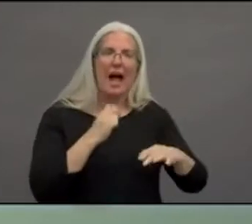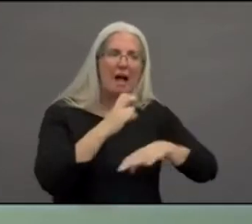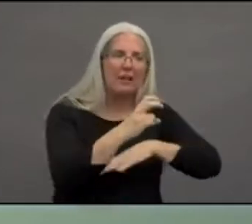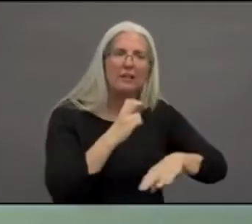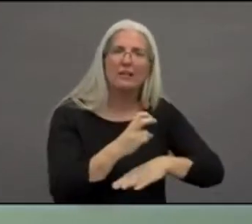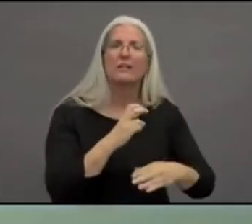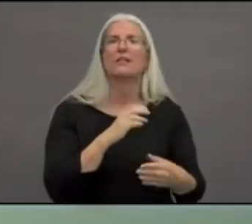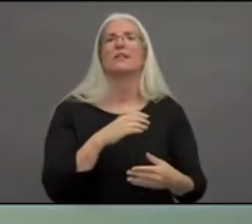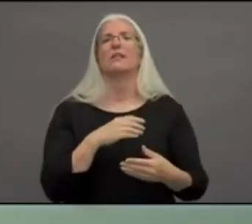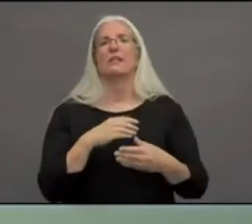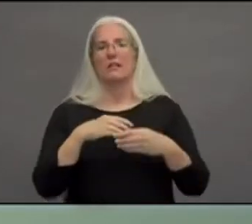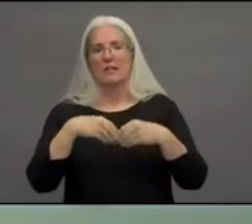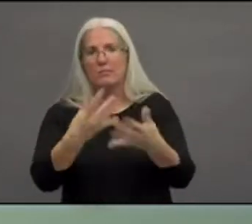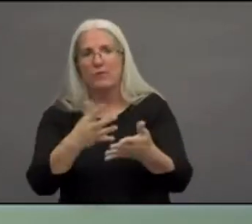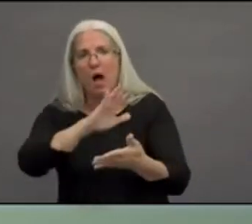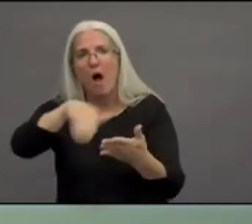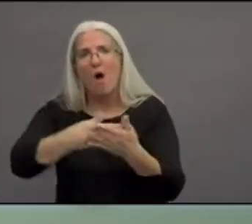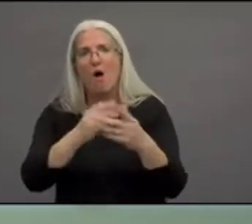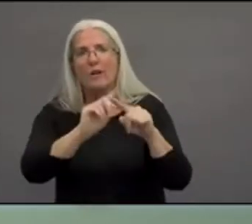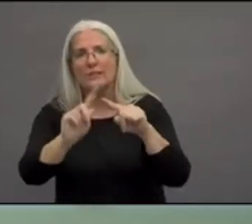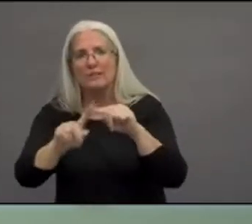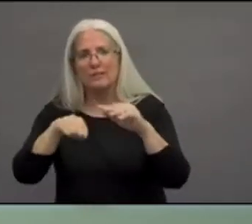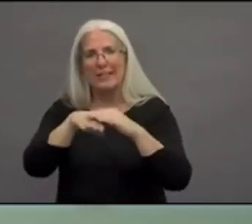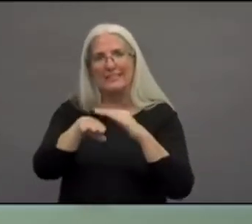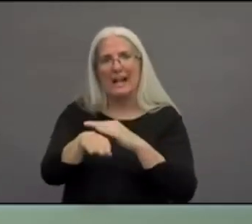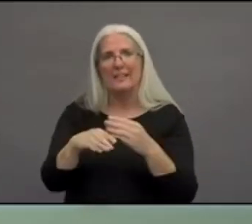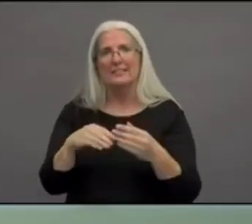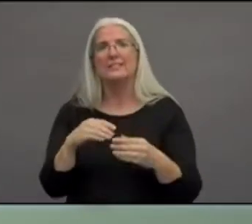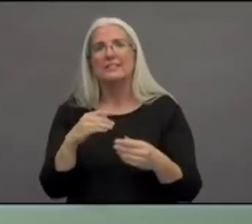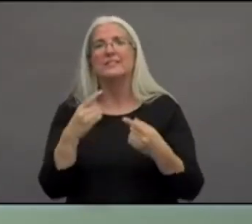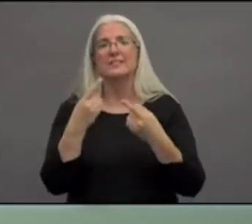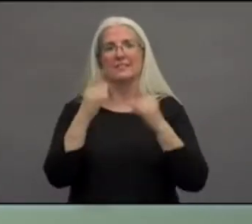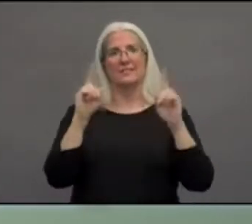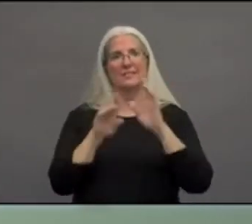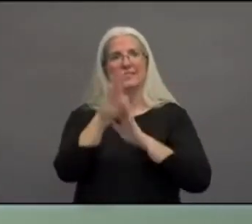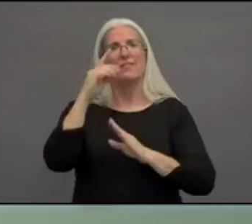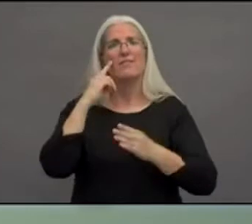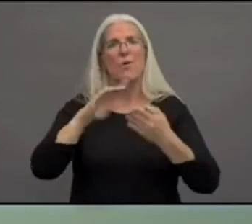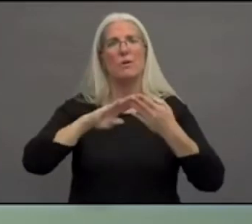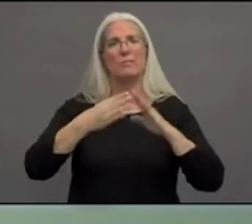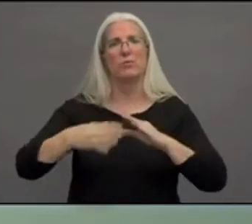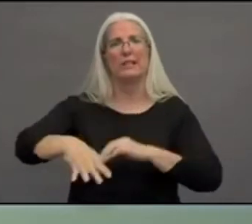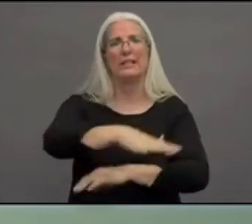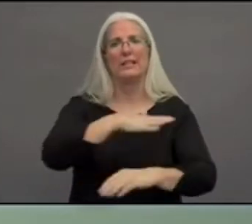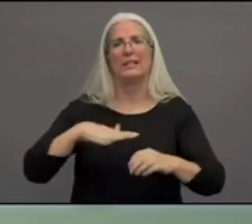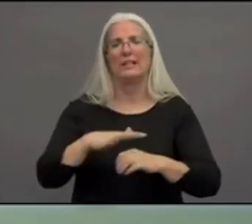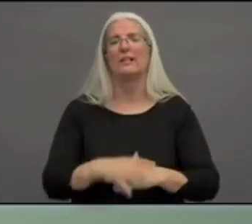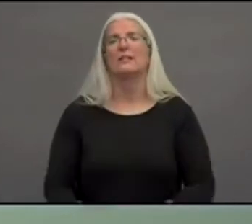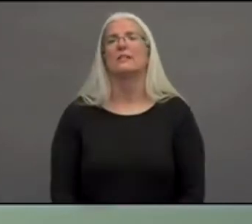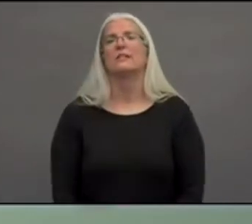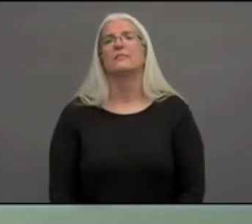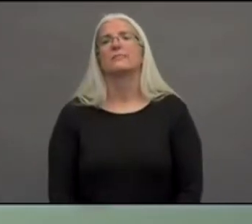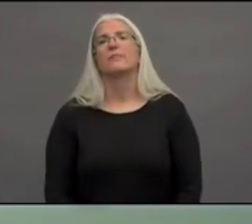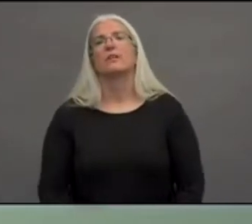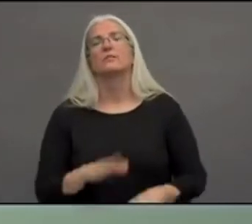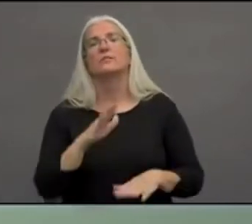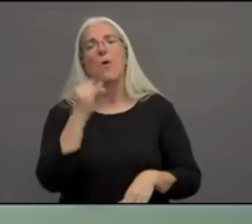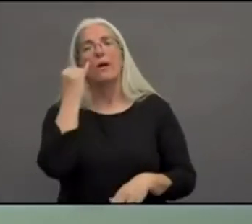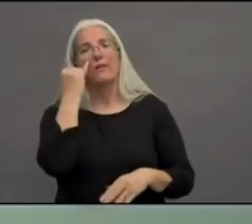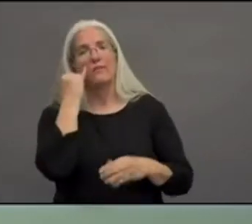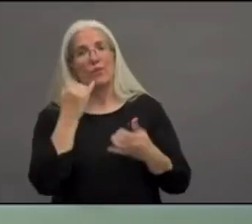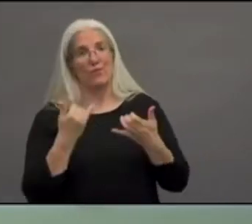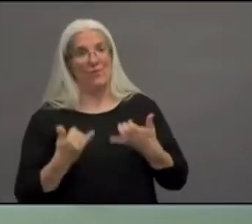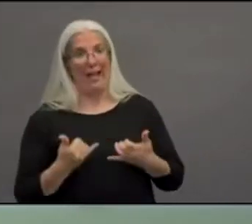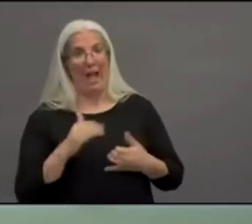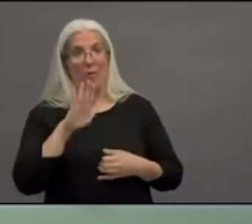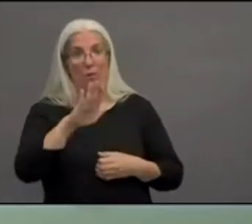components that are needed to have a successful community site. So if there isn't one near you right now, we're working to get one close to you, and